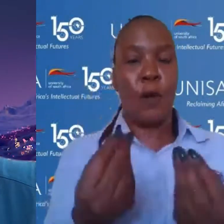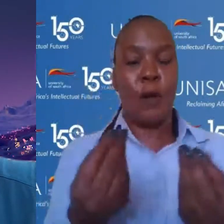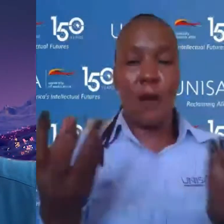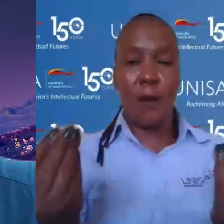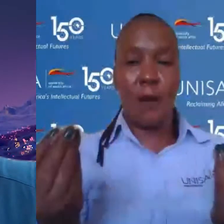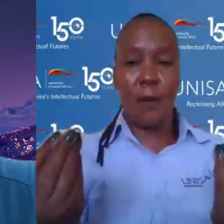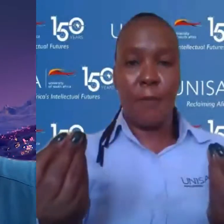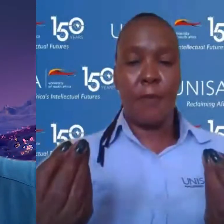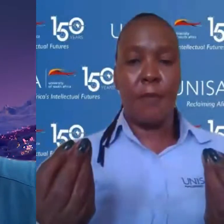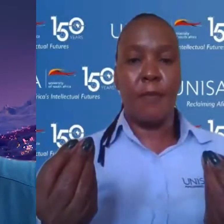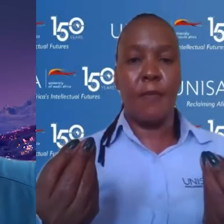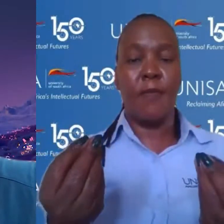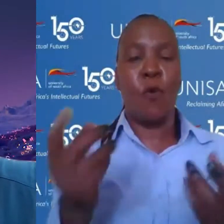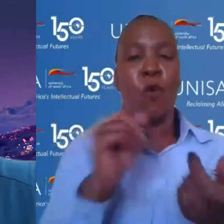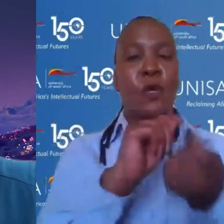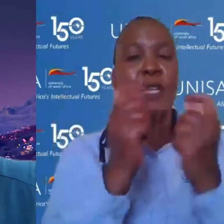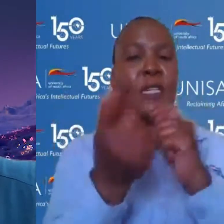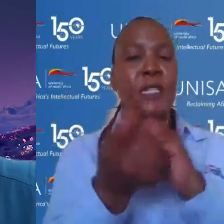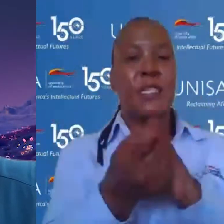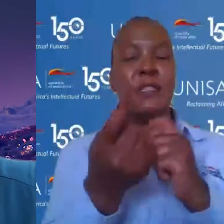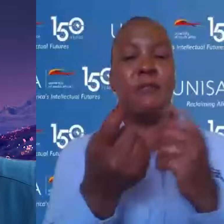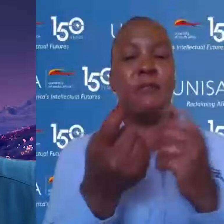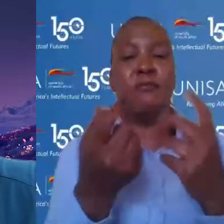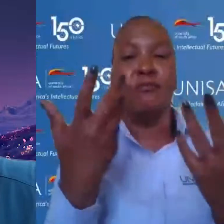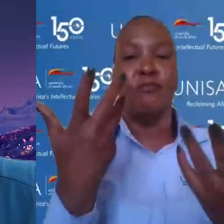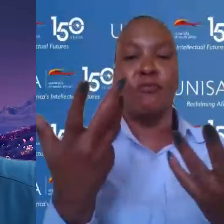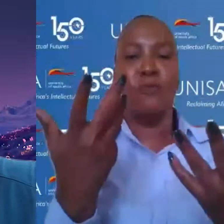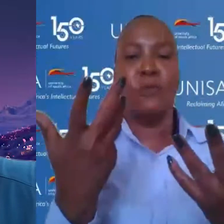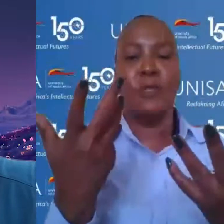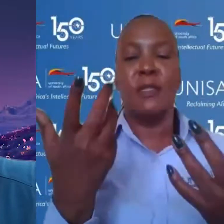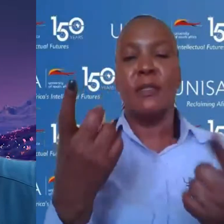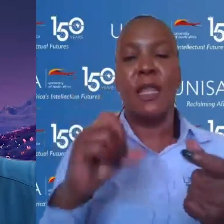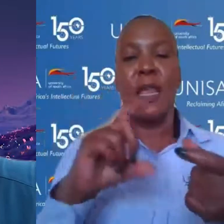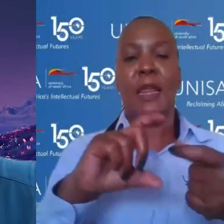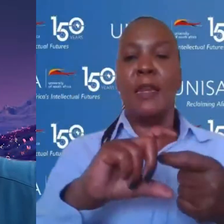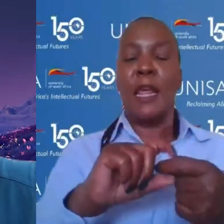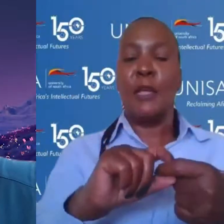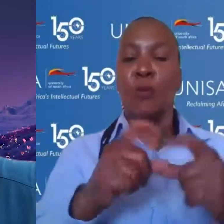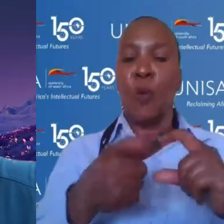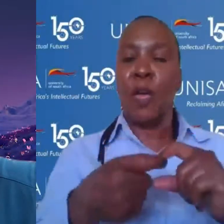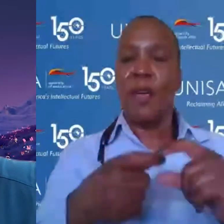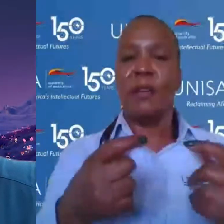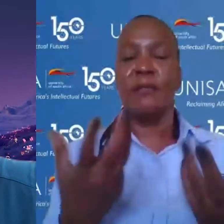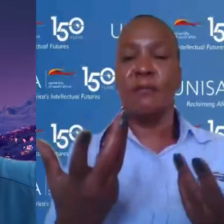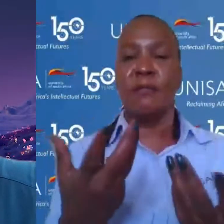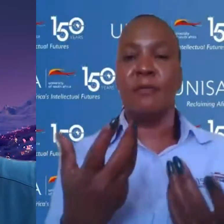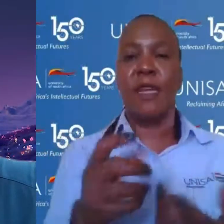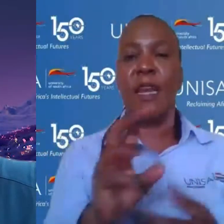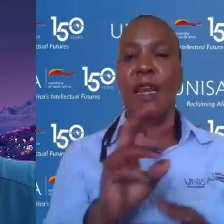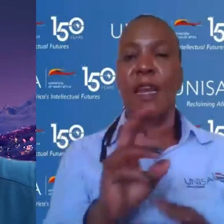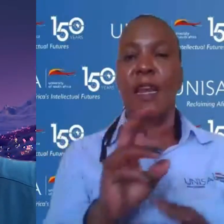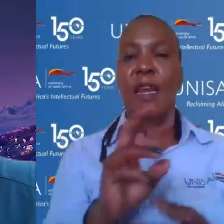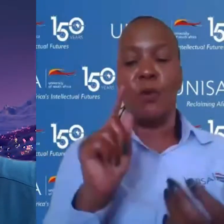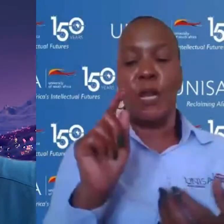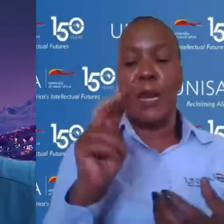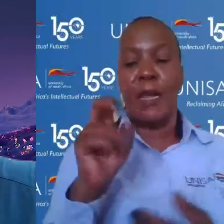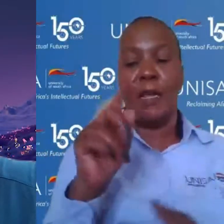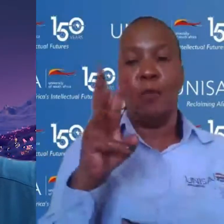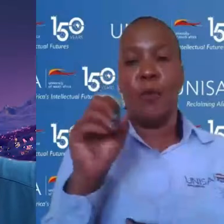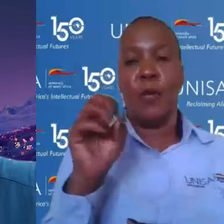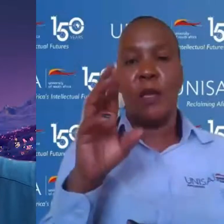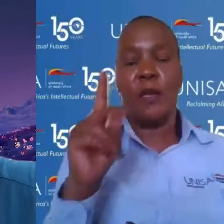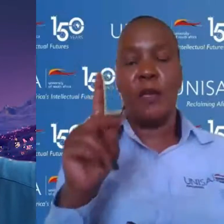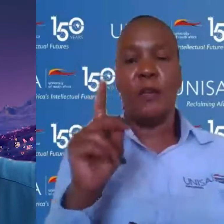or change the networks, Ms. Lizelle Stamet showed you in the previous session that you can go to My UNISA and update